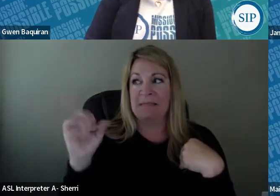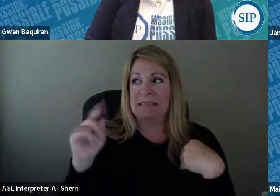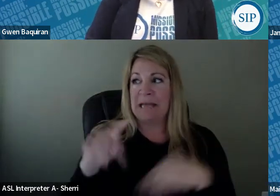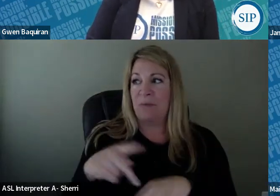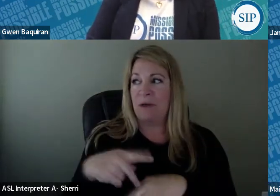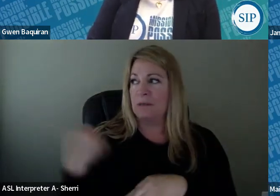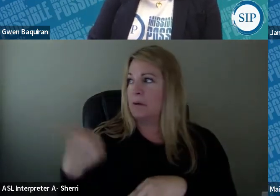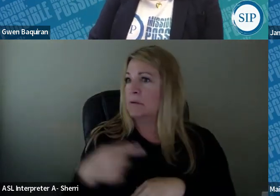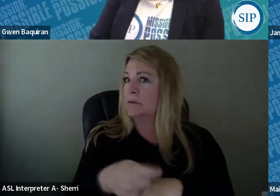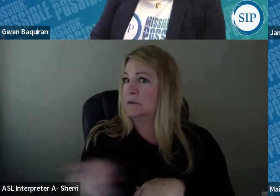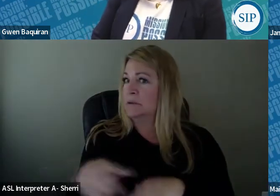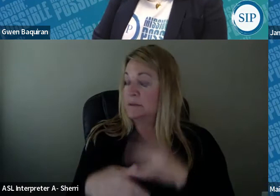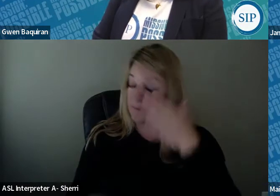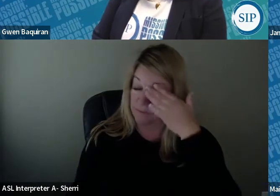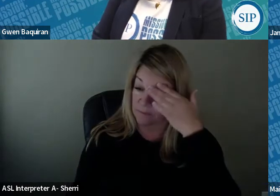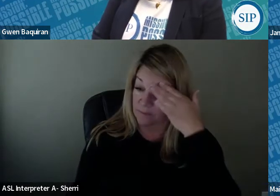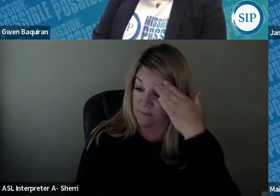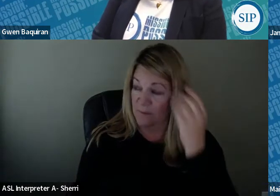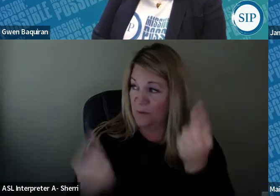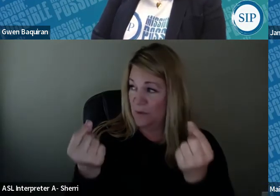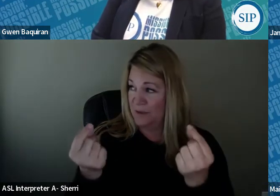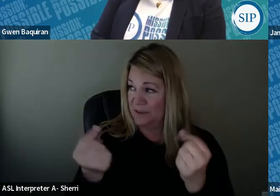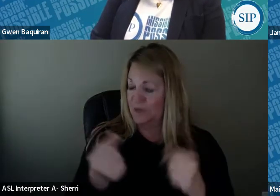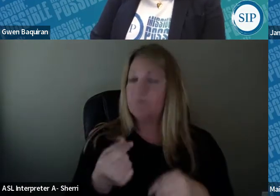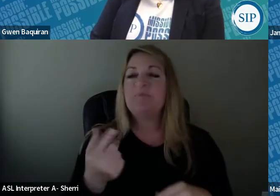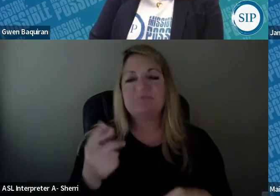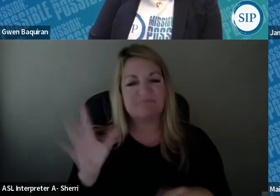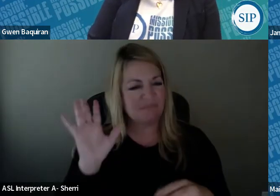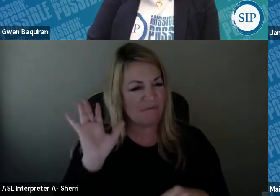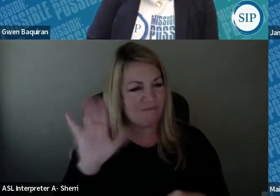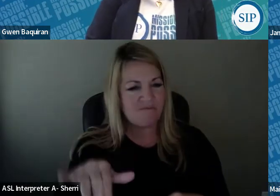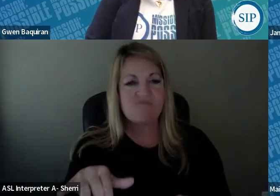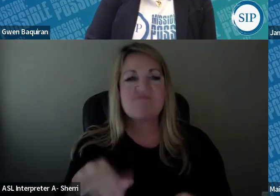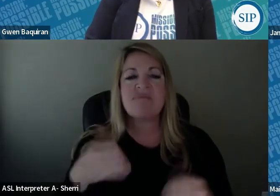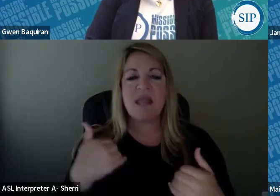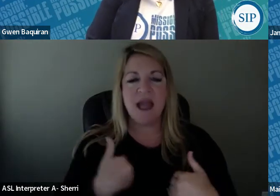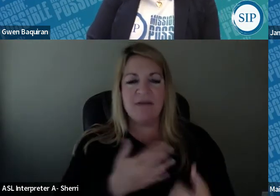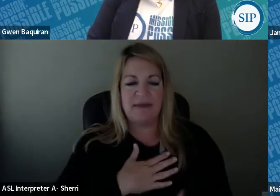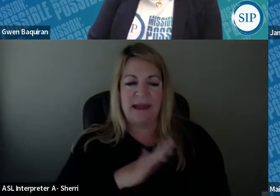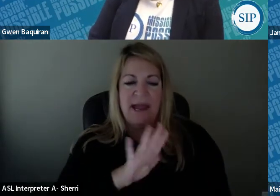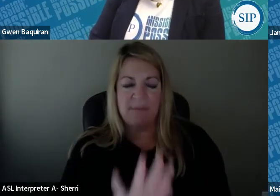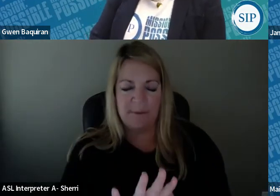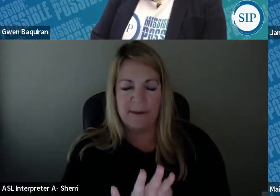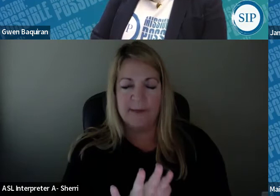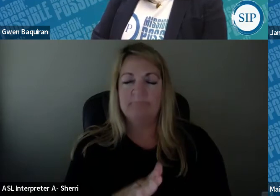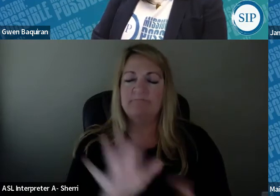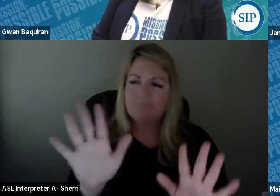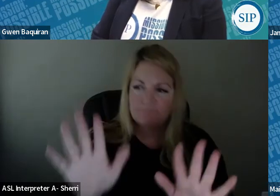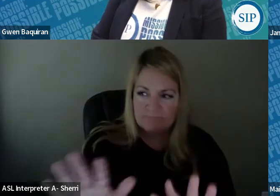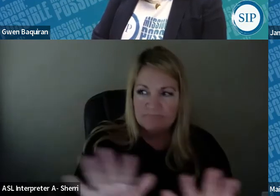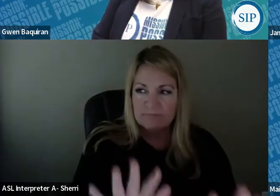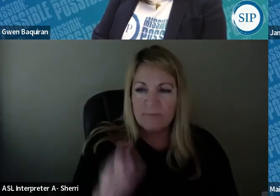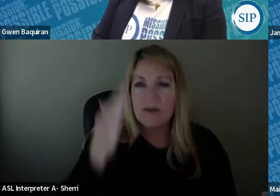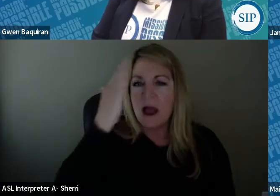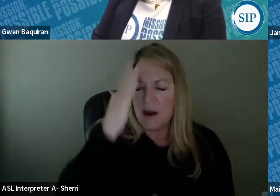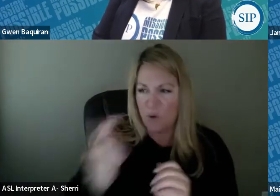like, oh my goodness, what do we do? But you know what? Having that empathy, reassuring them, acknowledging what they're